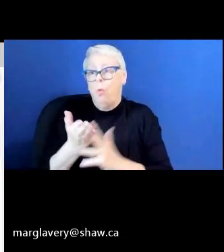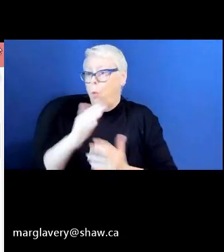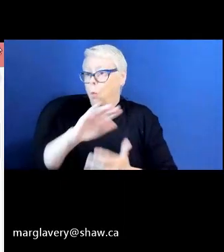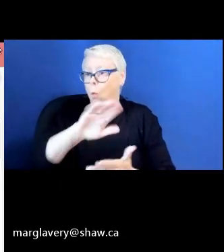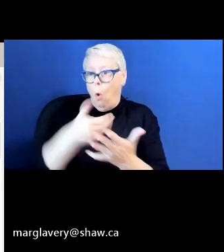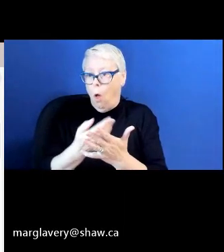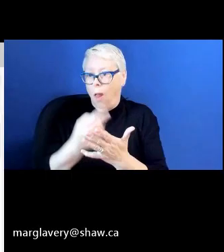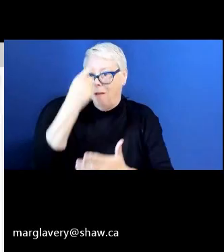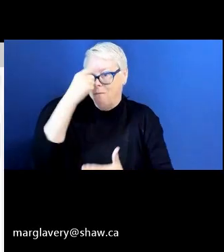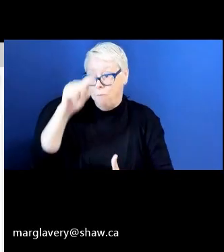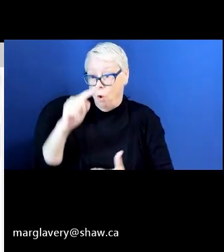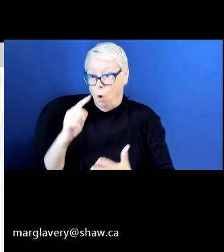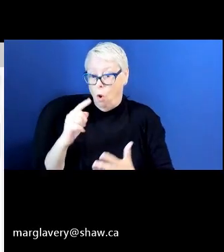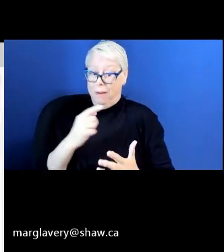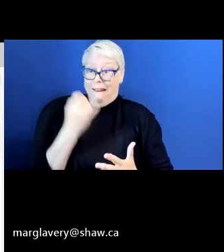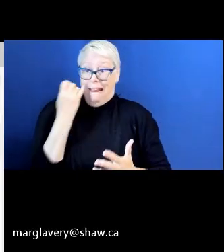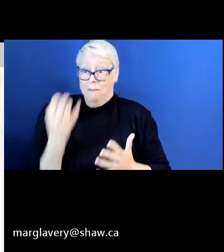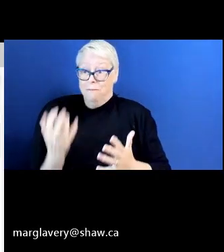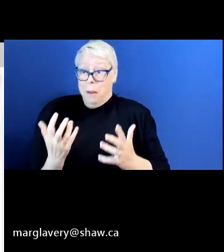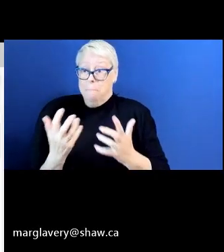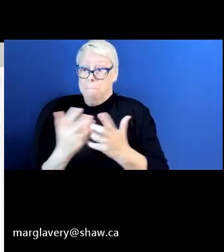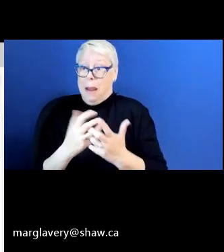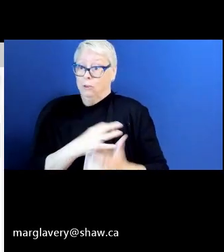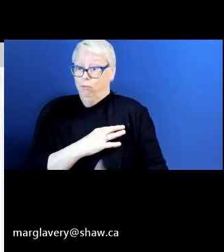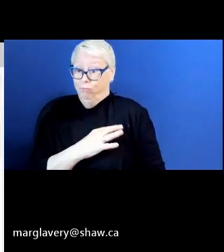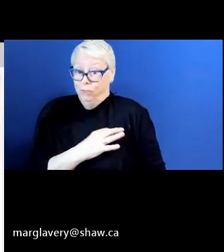eligibility. There are sub-lists on the